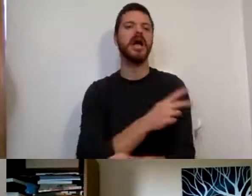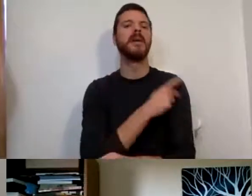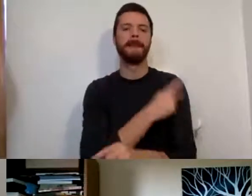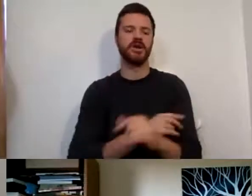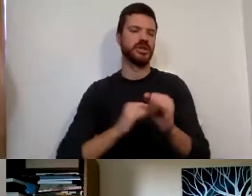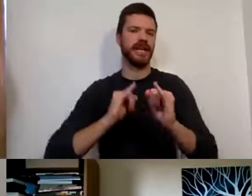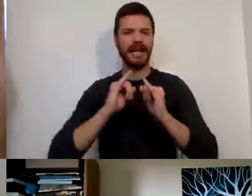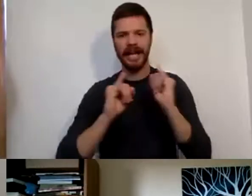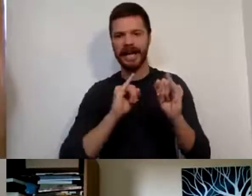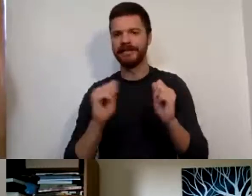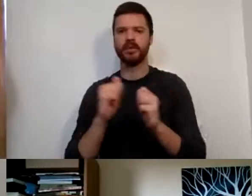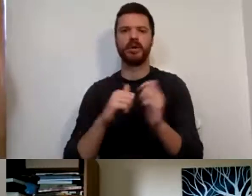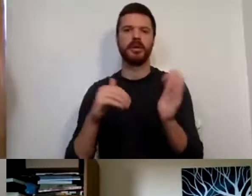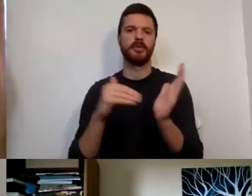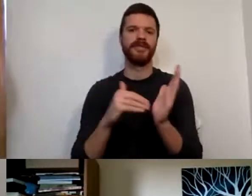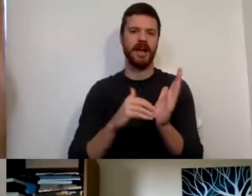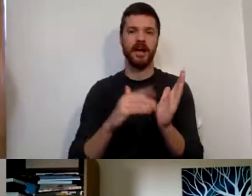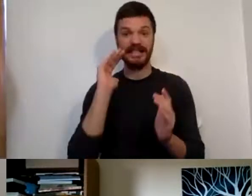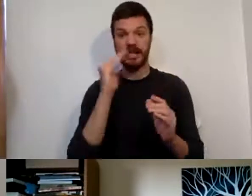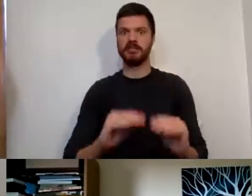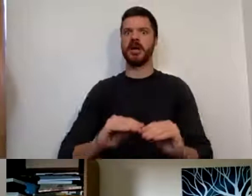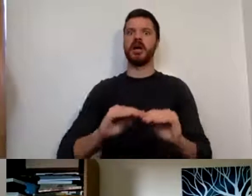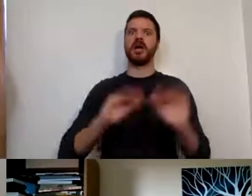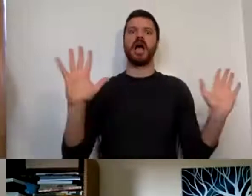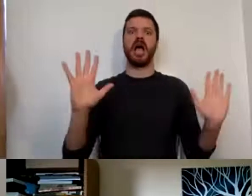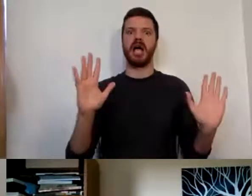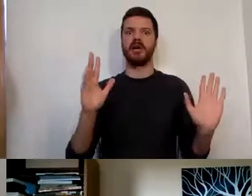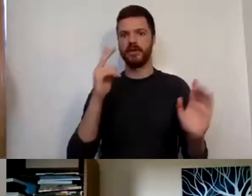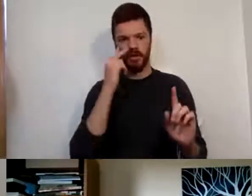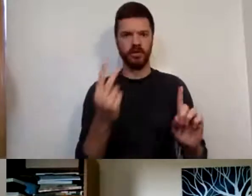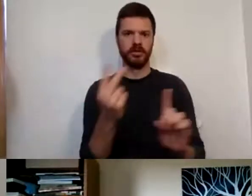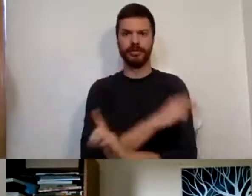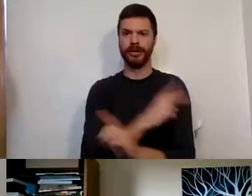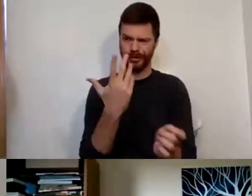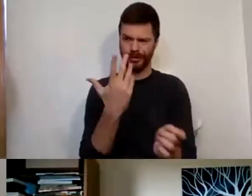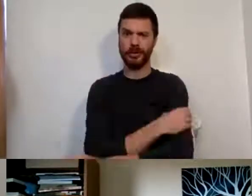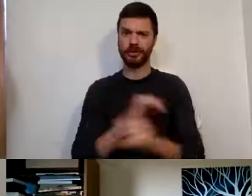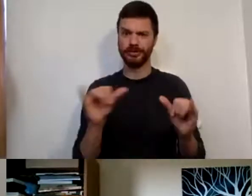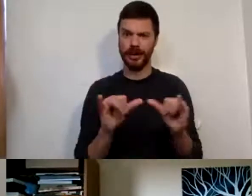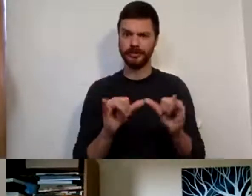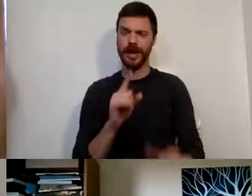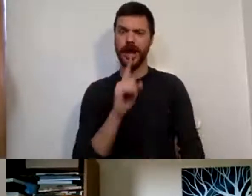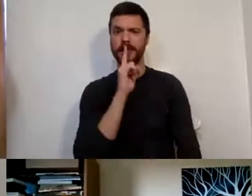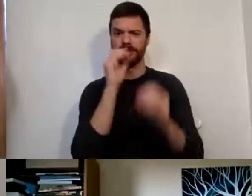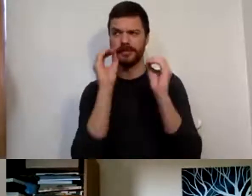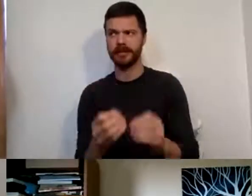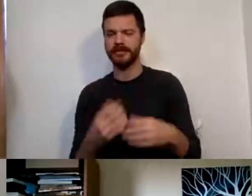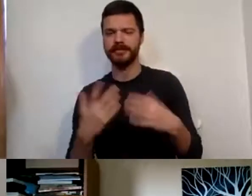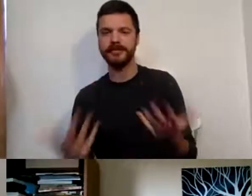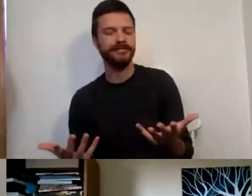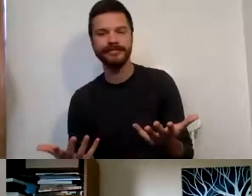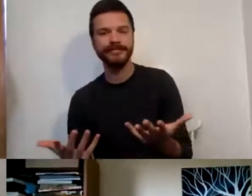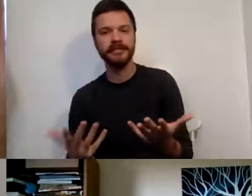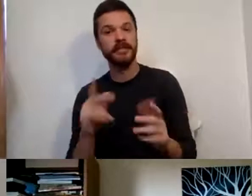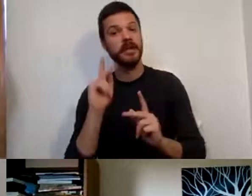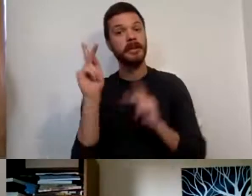with providers. It may seem really obvious now looking back that blood pressure measured, nothing said. People